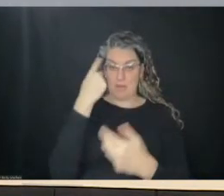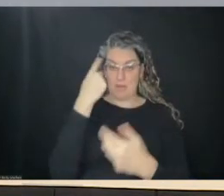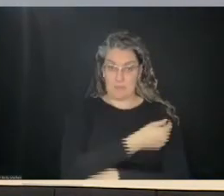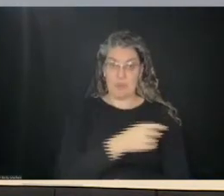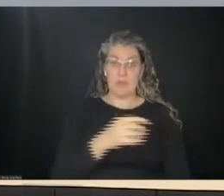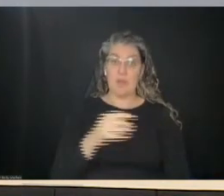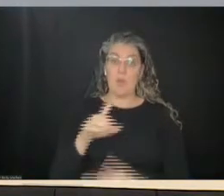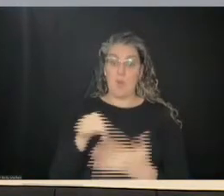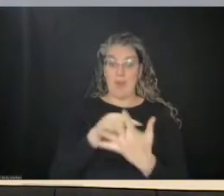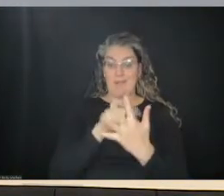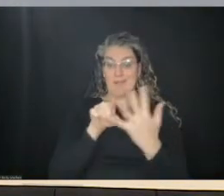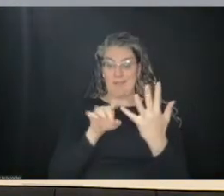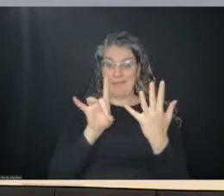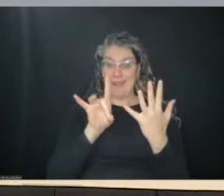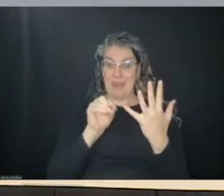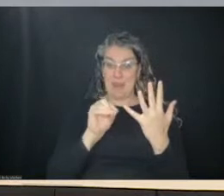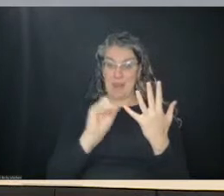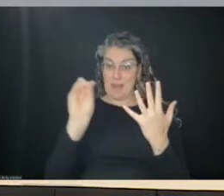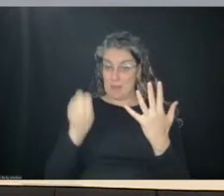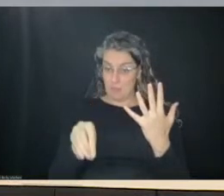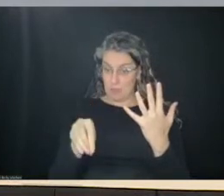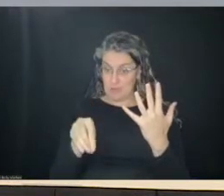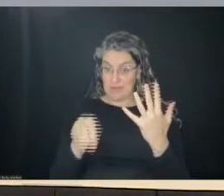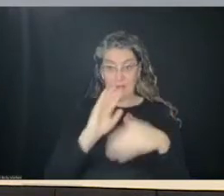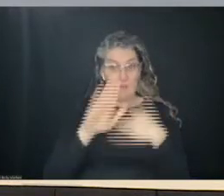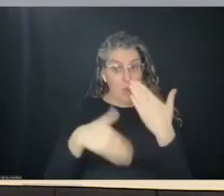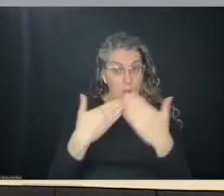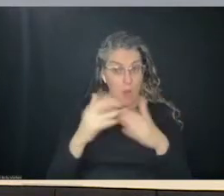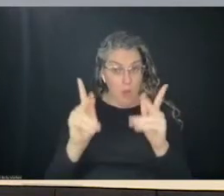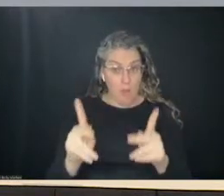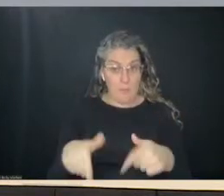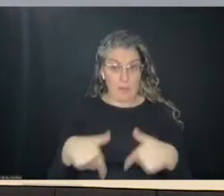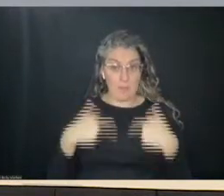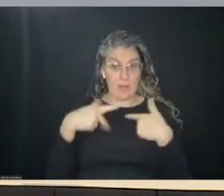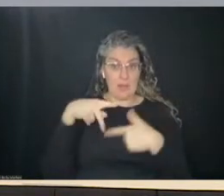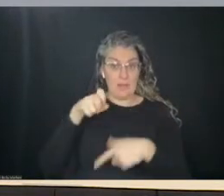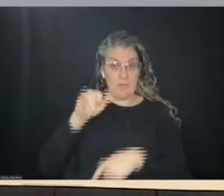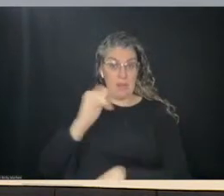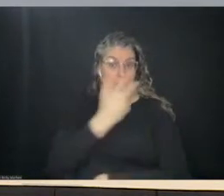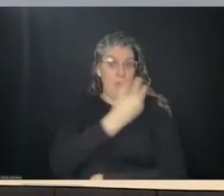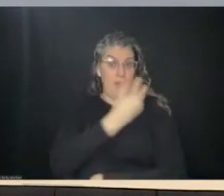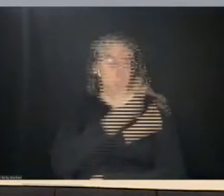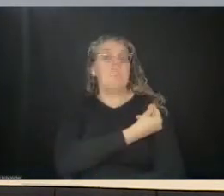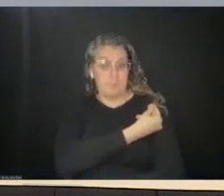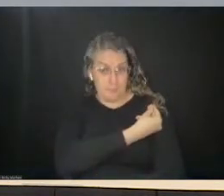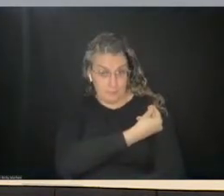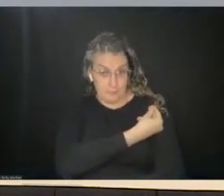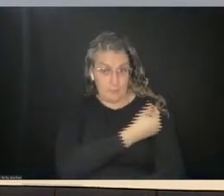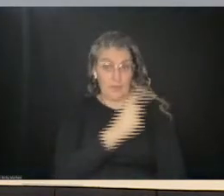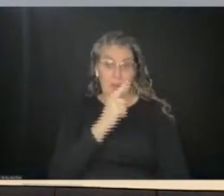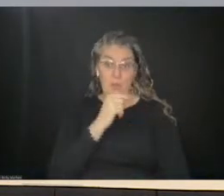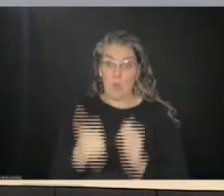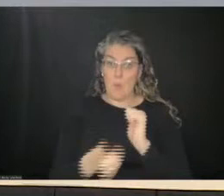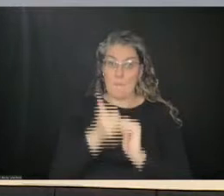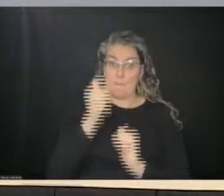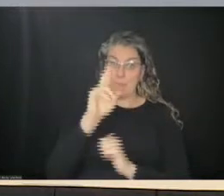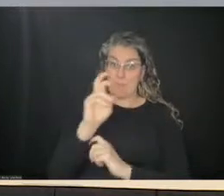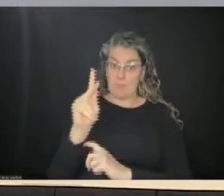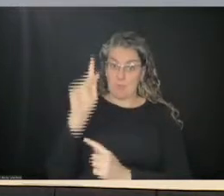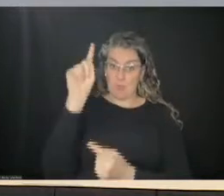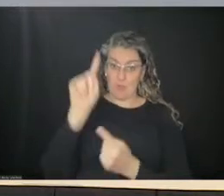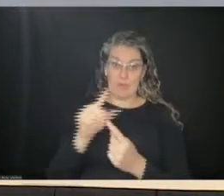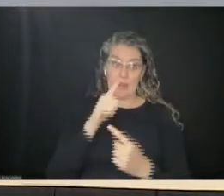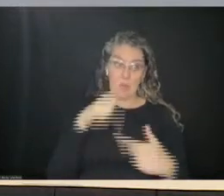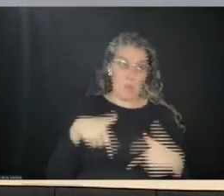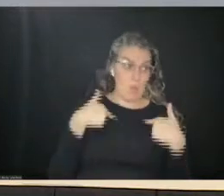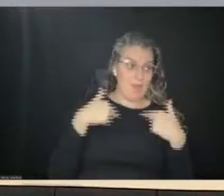island residents have received at least 1 dose, and 80% of those most at risk of severe outcomes, such as long-term